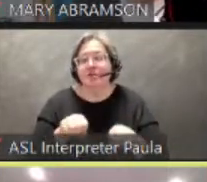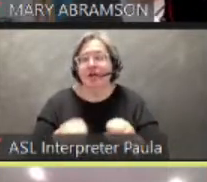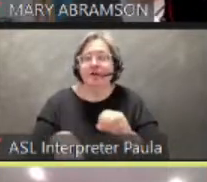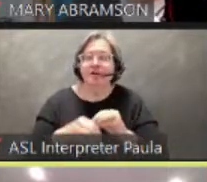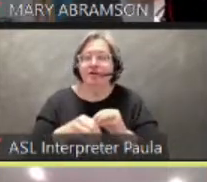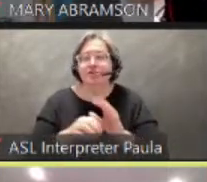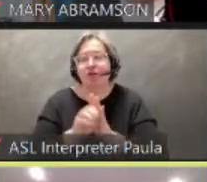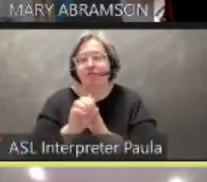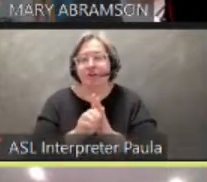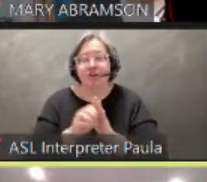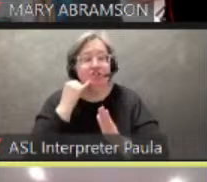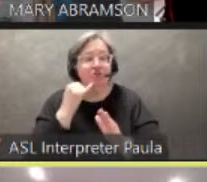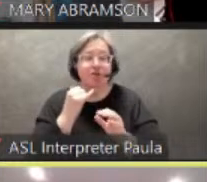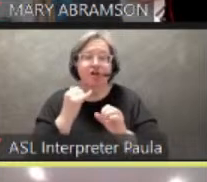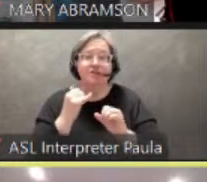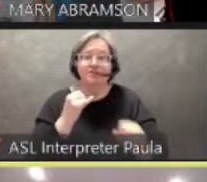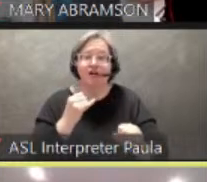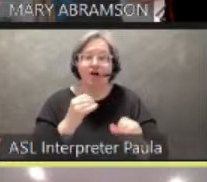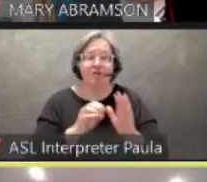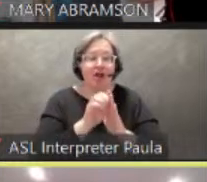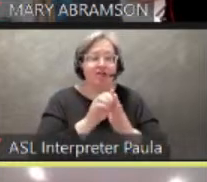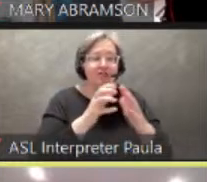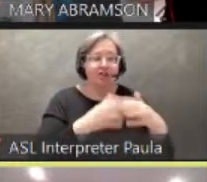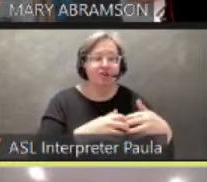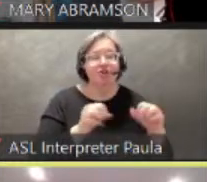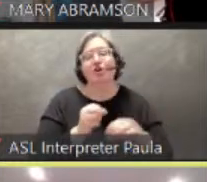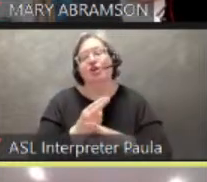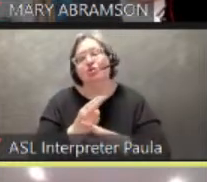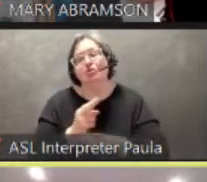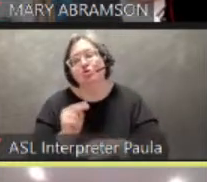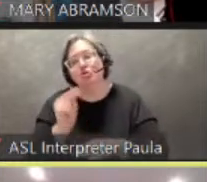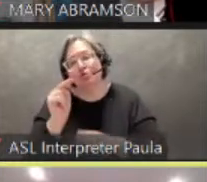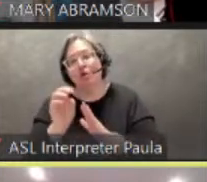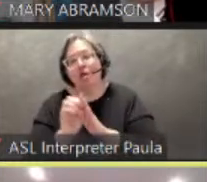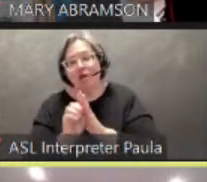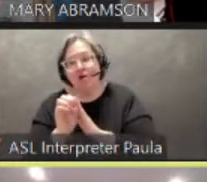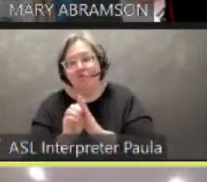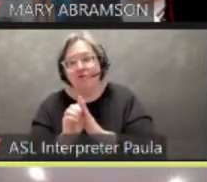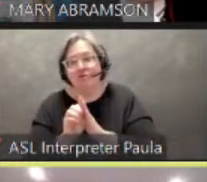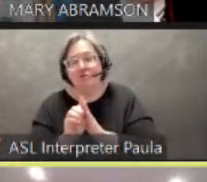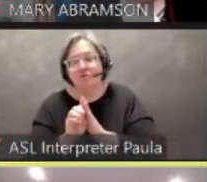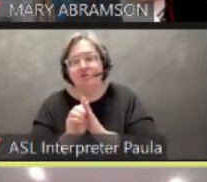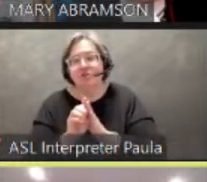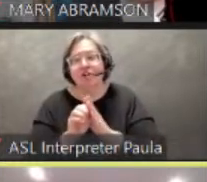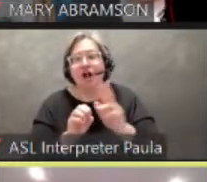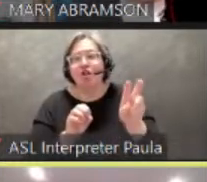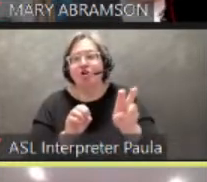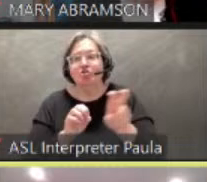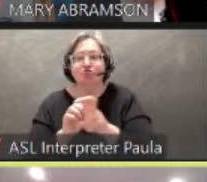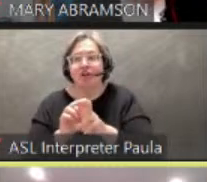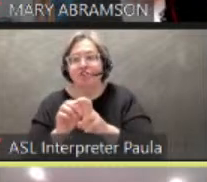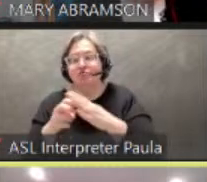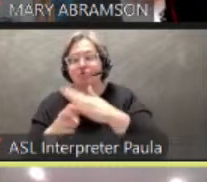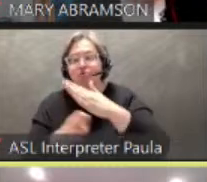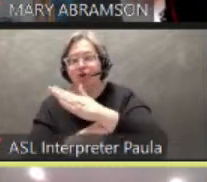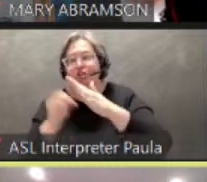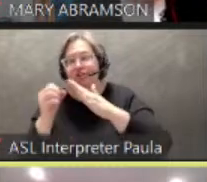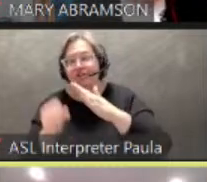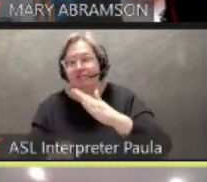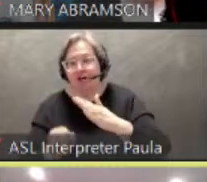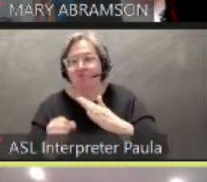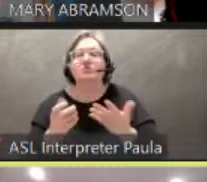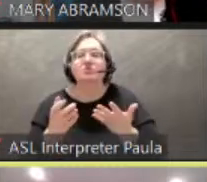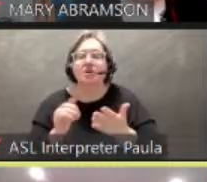say the south elevator here went down, you could use the north elevator and then take the transfer bridge to the south platform, and that would